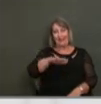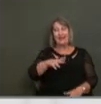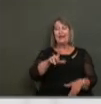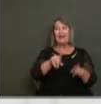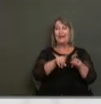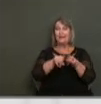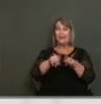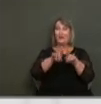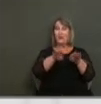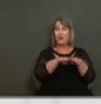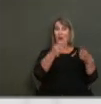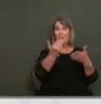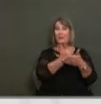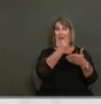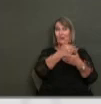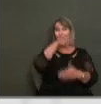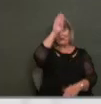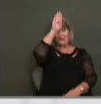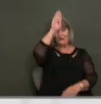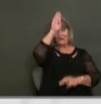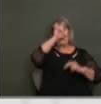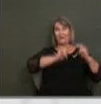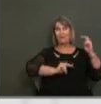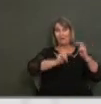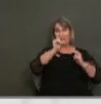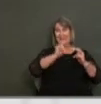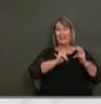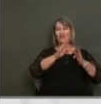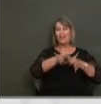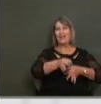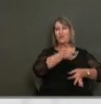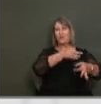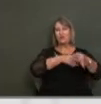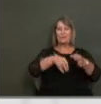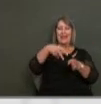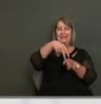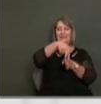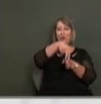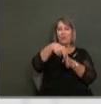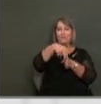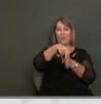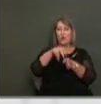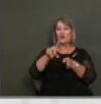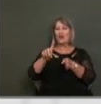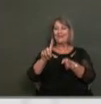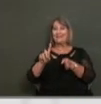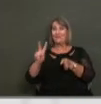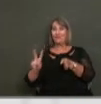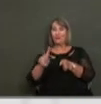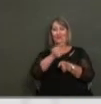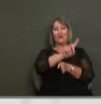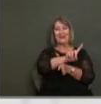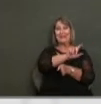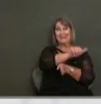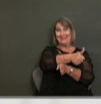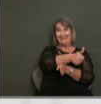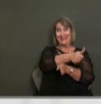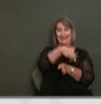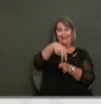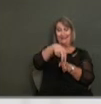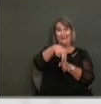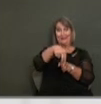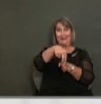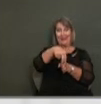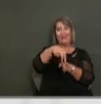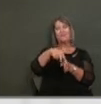a fire station that was replaced in the border of District 2 and District 10, Fire